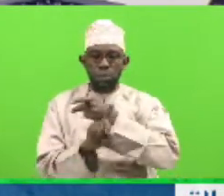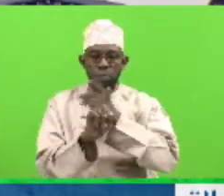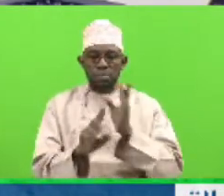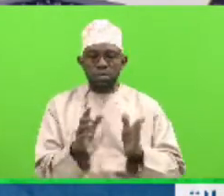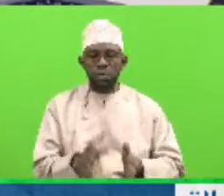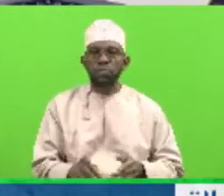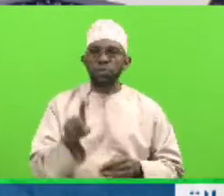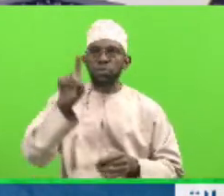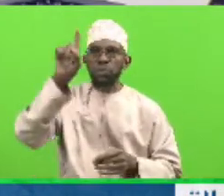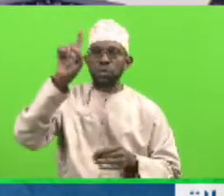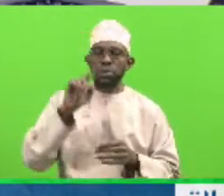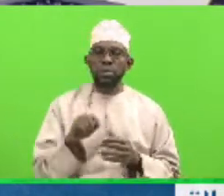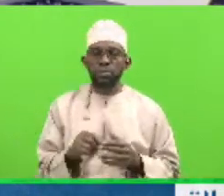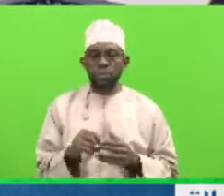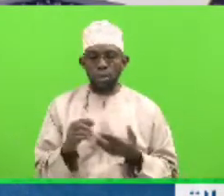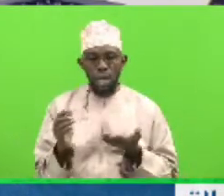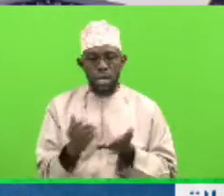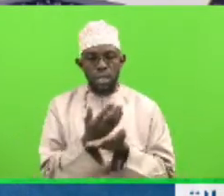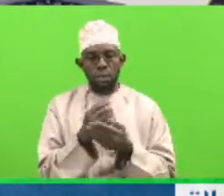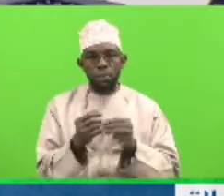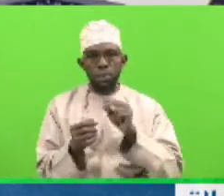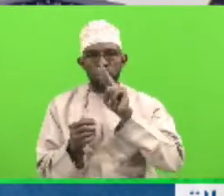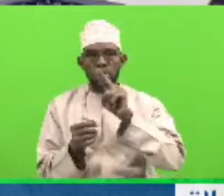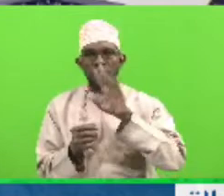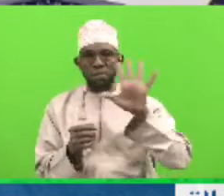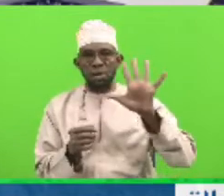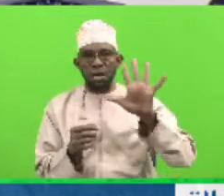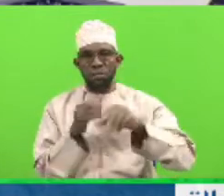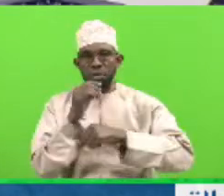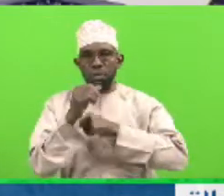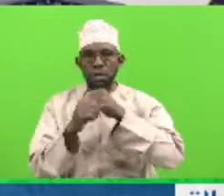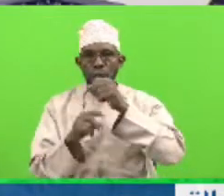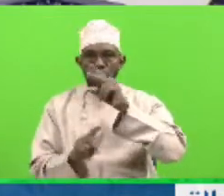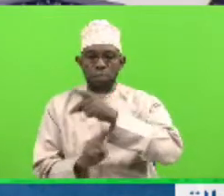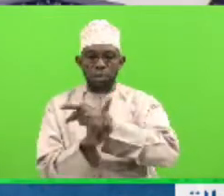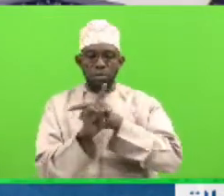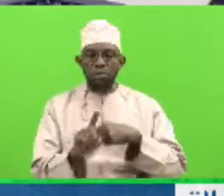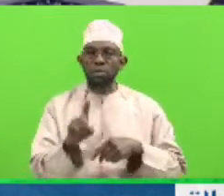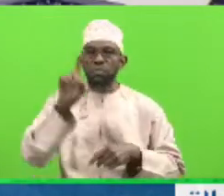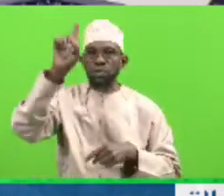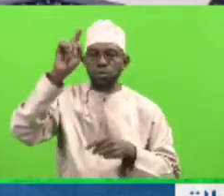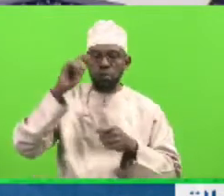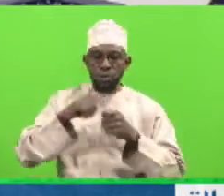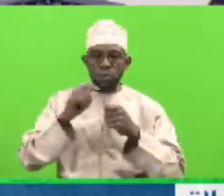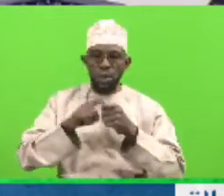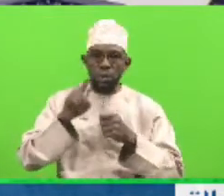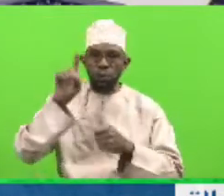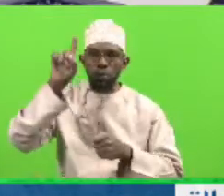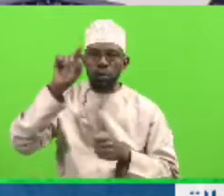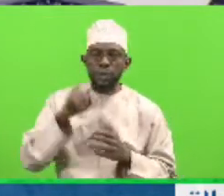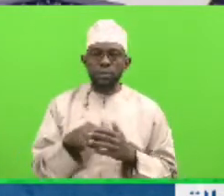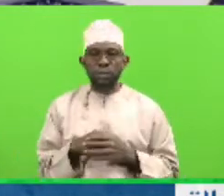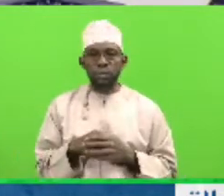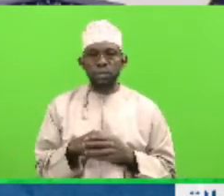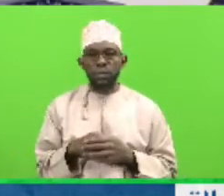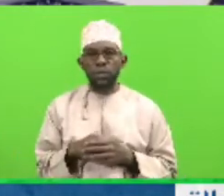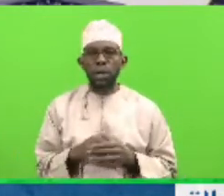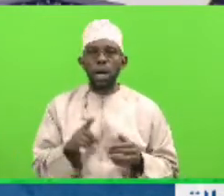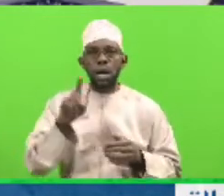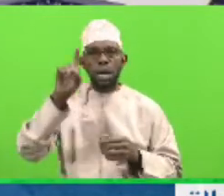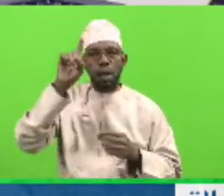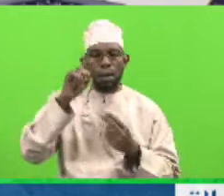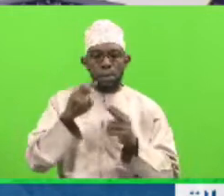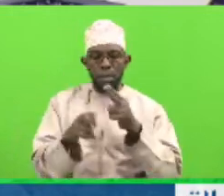ta'ala among the 25 prophets of Allah subhanahu wa ta'ala who Allah